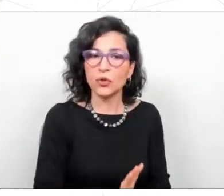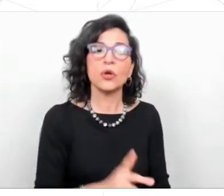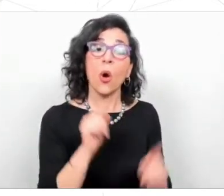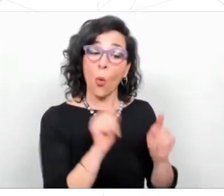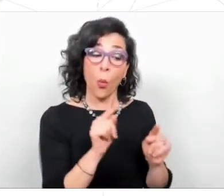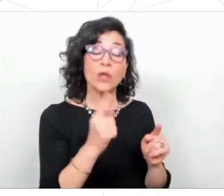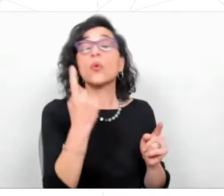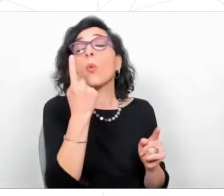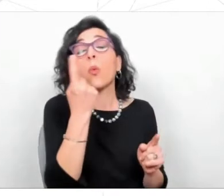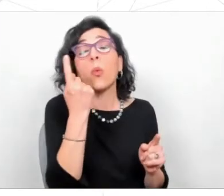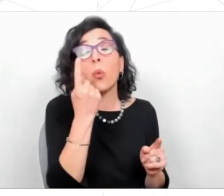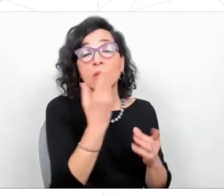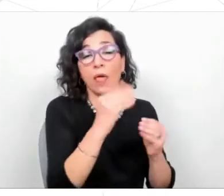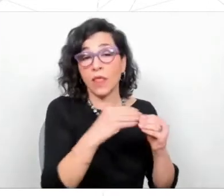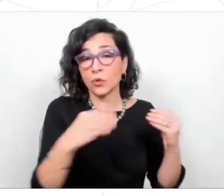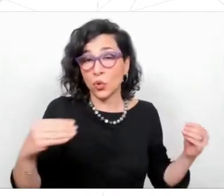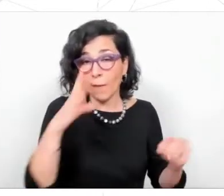helpful with comprehension.